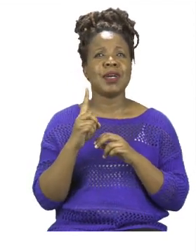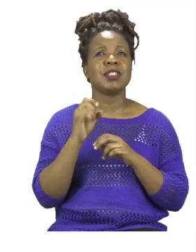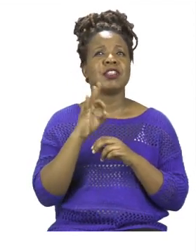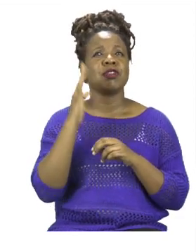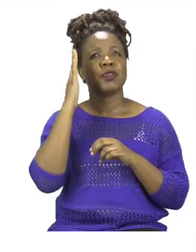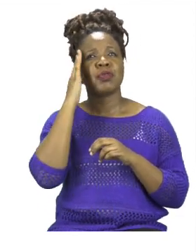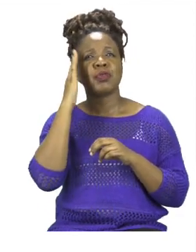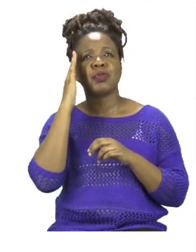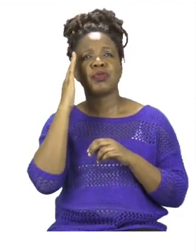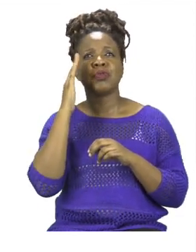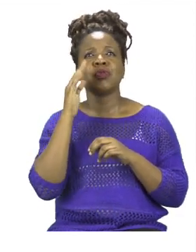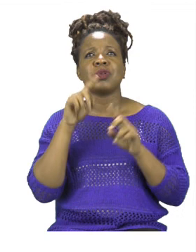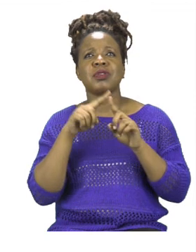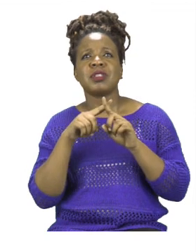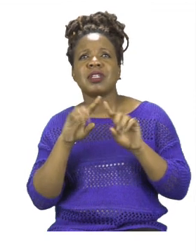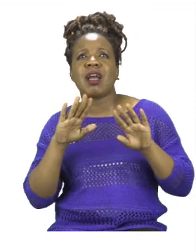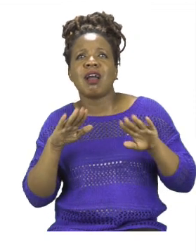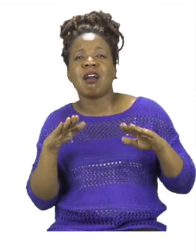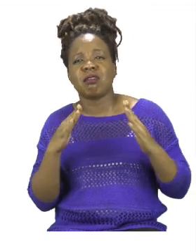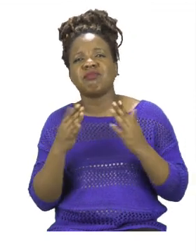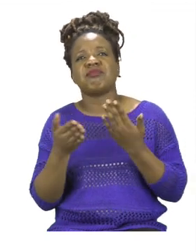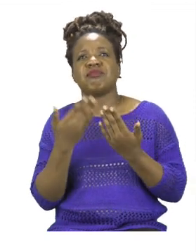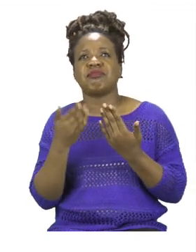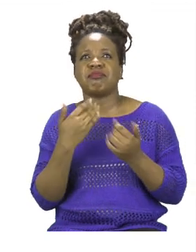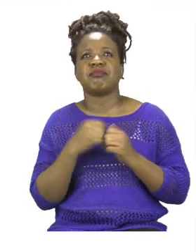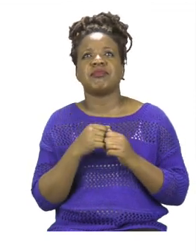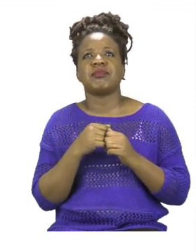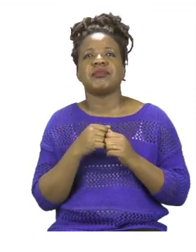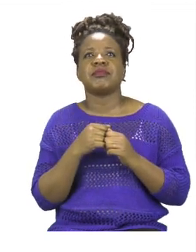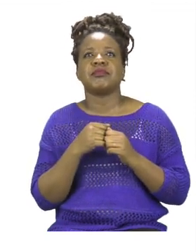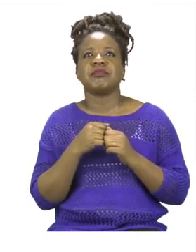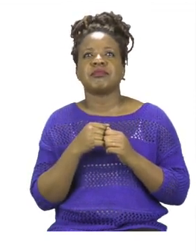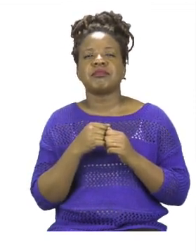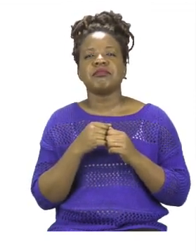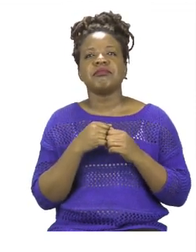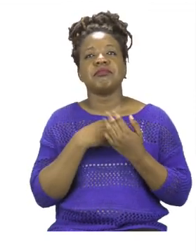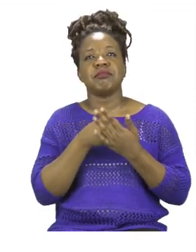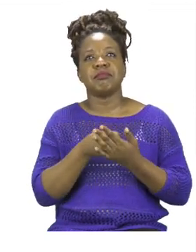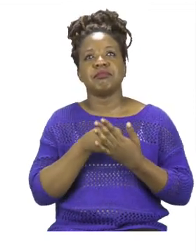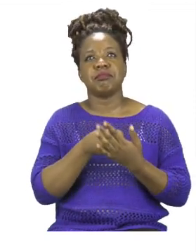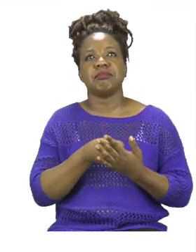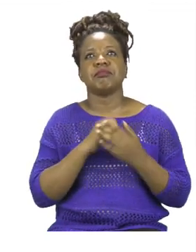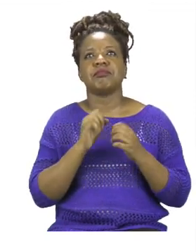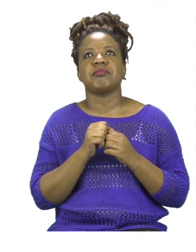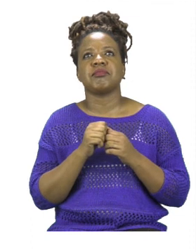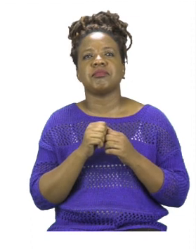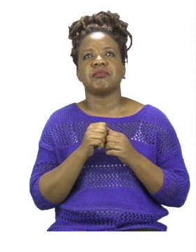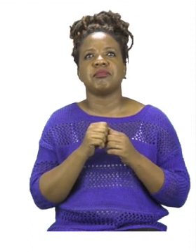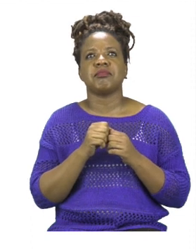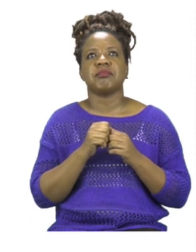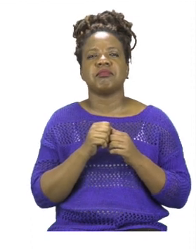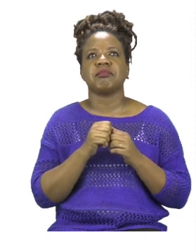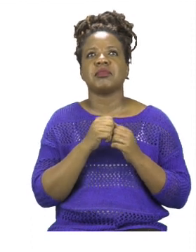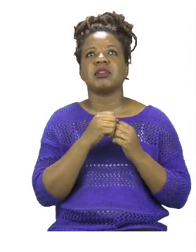boxes, then the rest of the answers will be wrong. So let us try and do the first 3 together for the